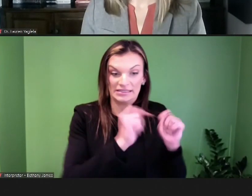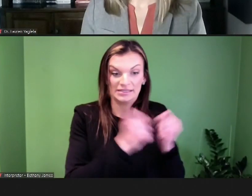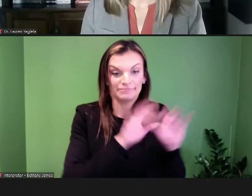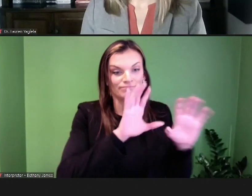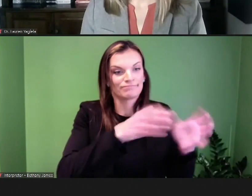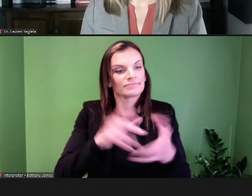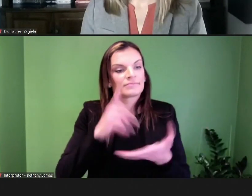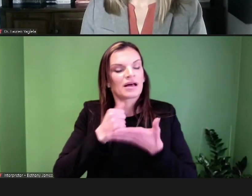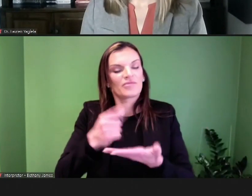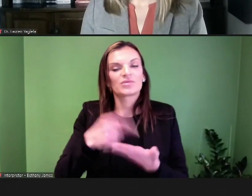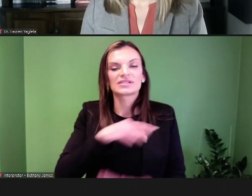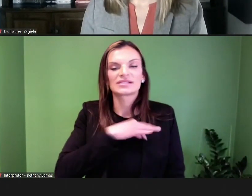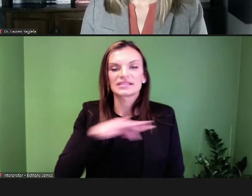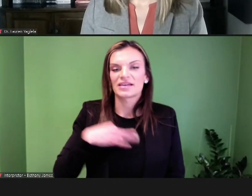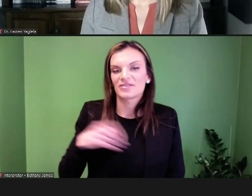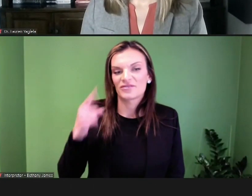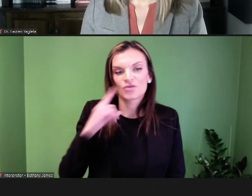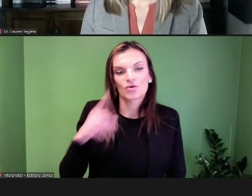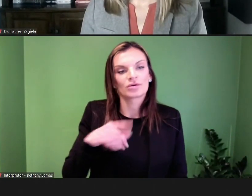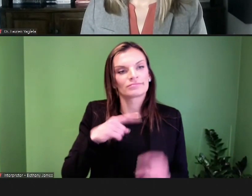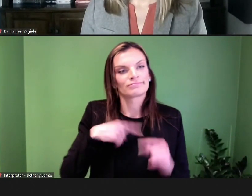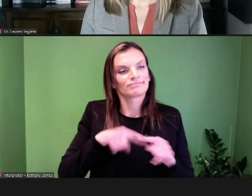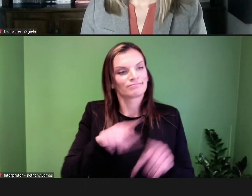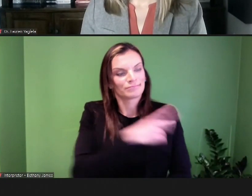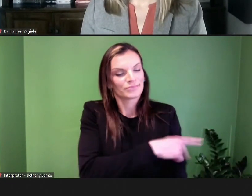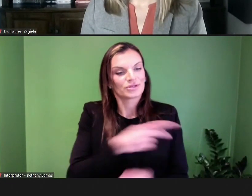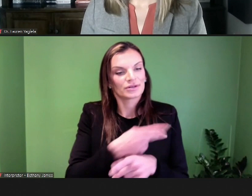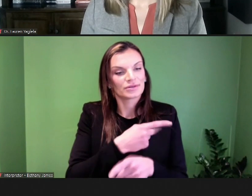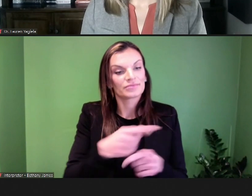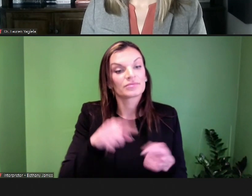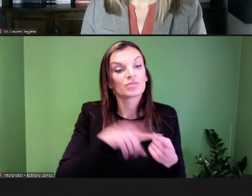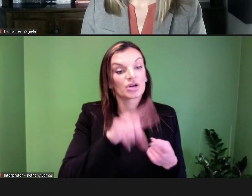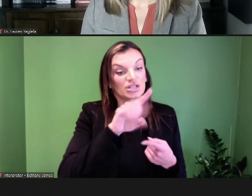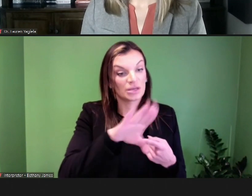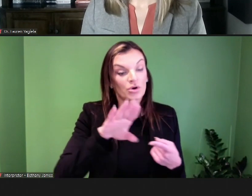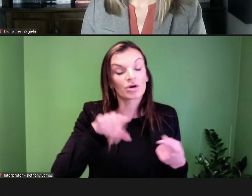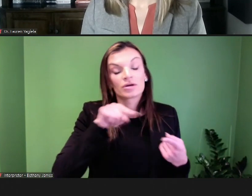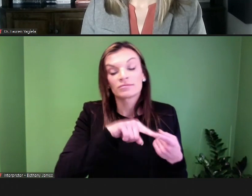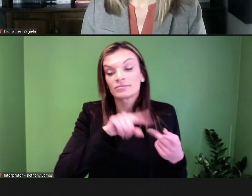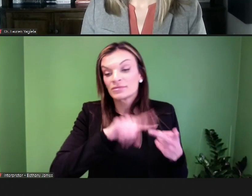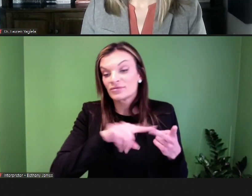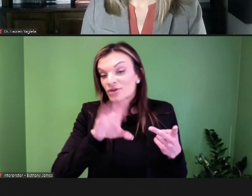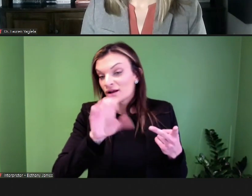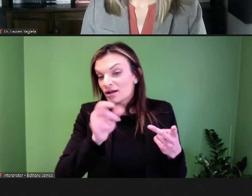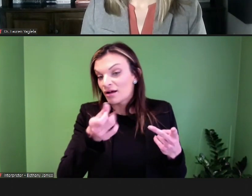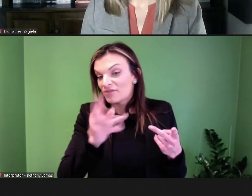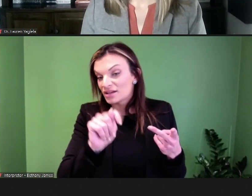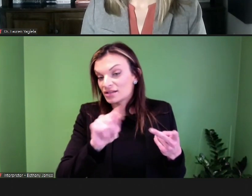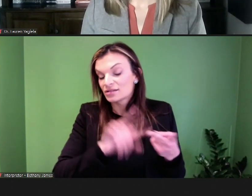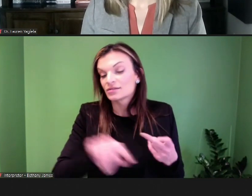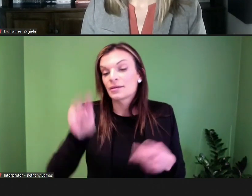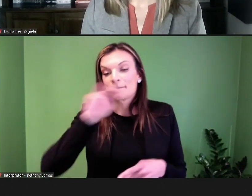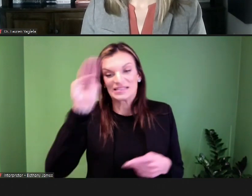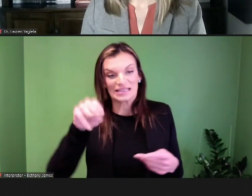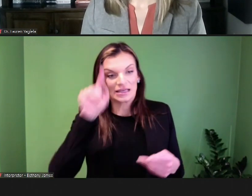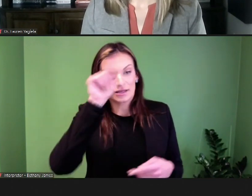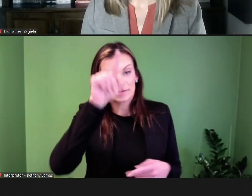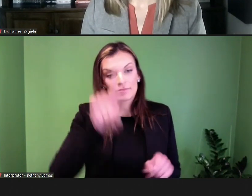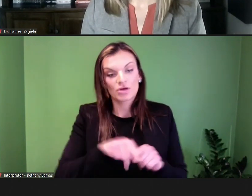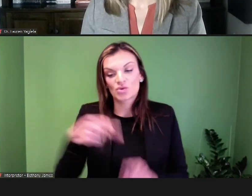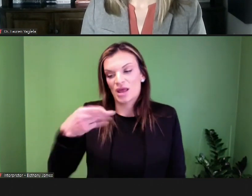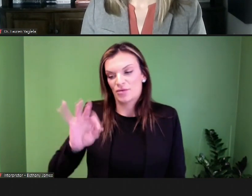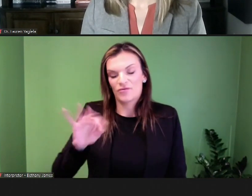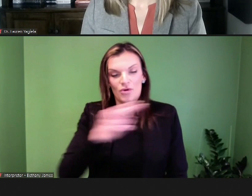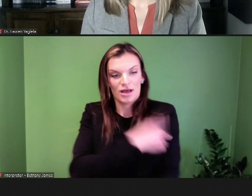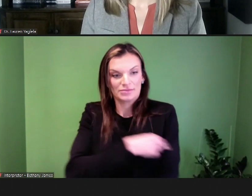care at Beaumont Dearborn, Spectrum Butterworth, Covenant Healthcare, Mercy Muskegon, and Henry Ford Hospital